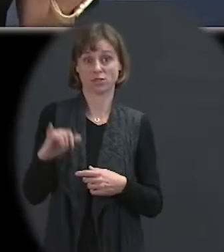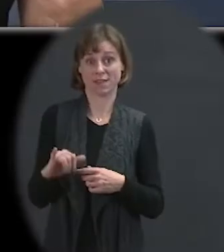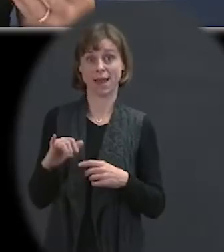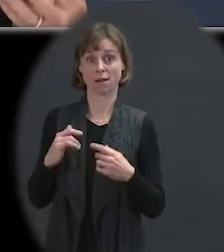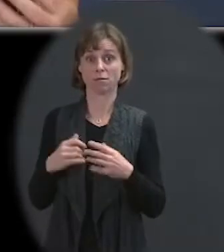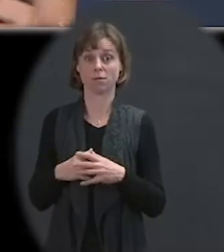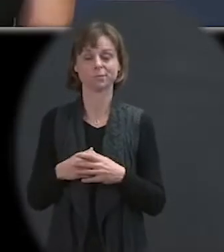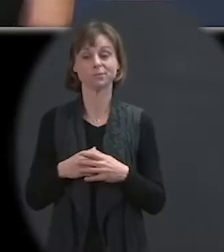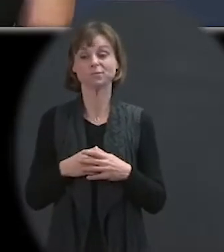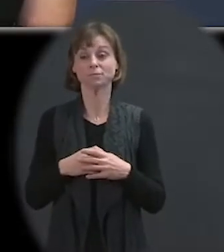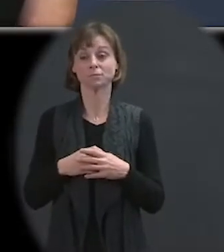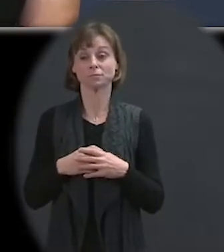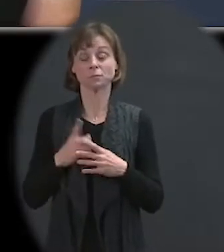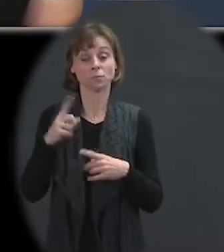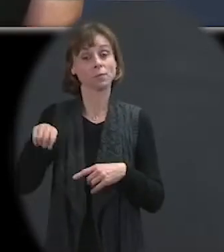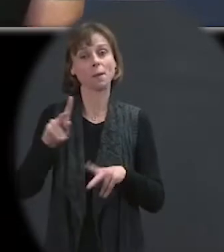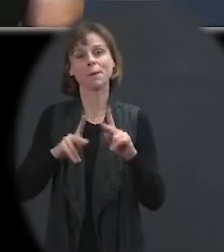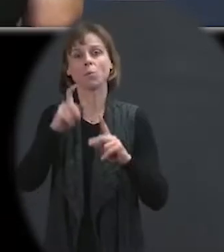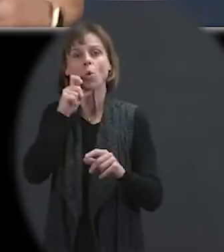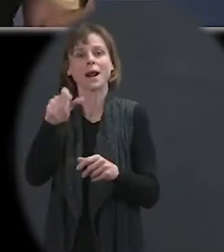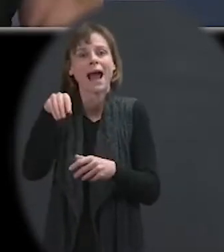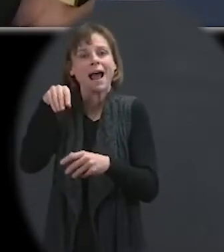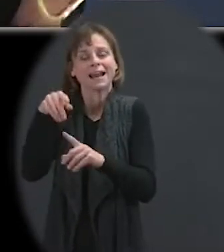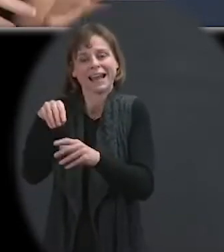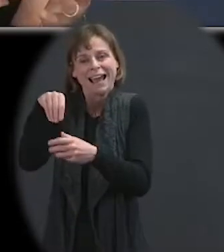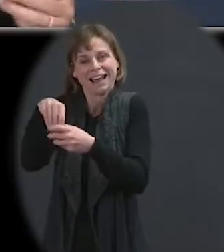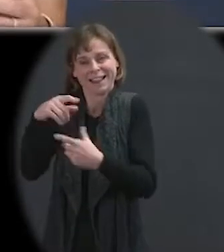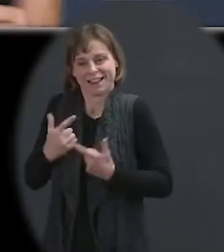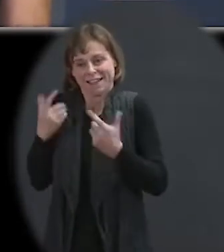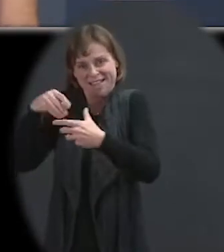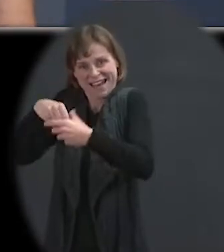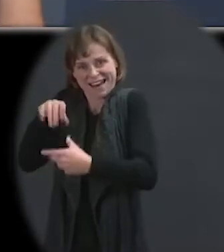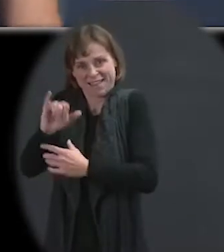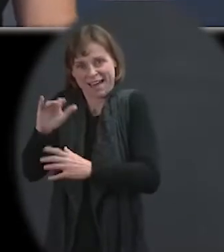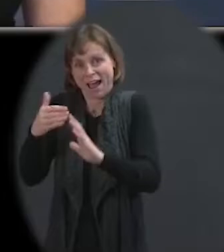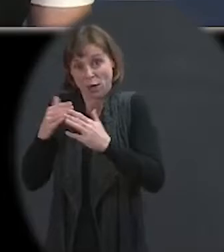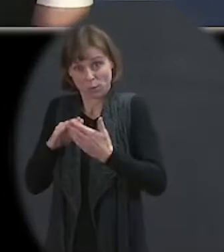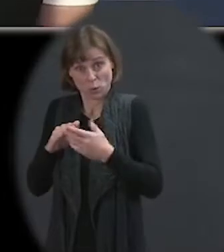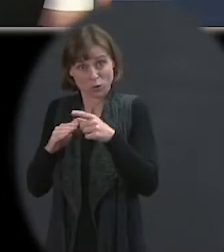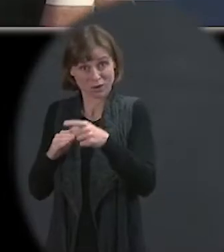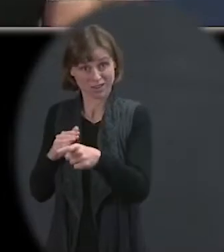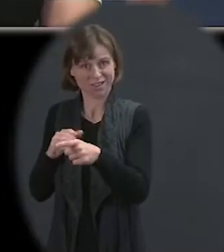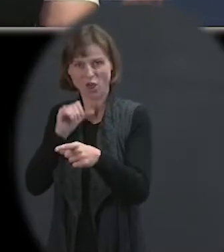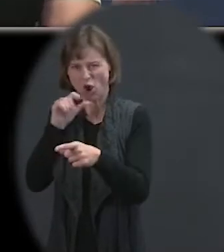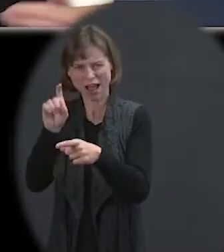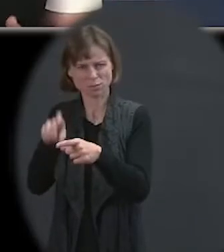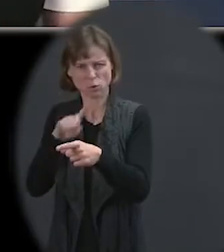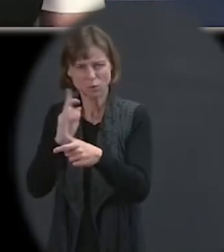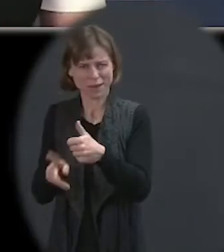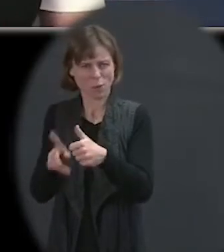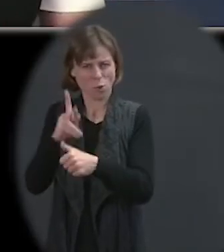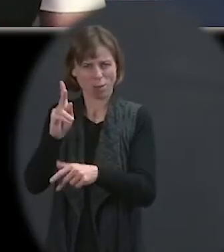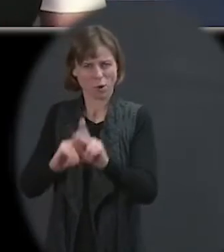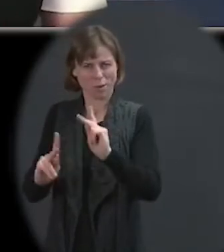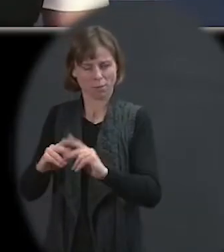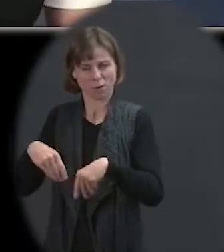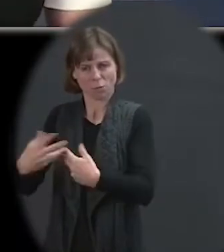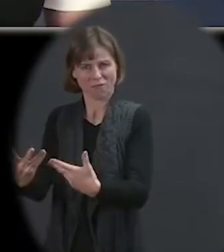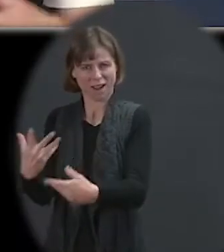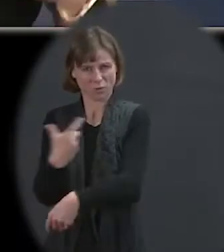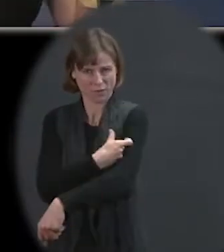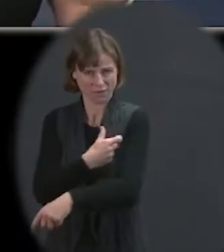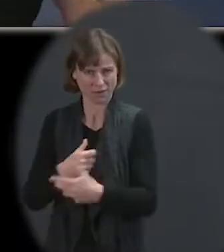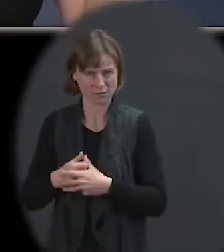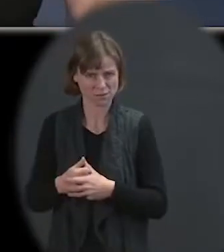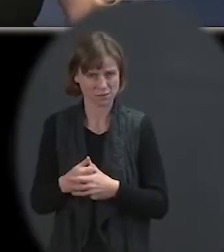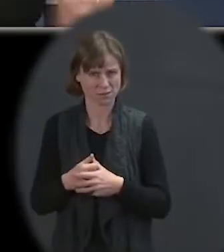who are not from the communities intended to be the primary recipients of the vaccines.